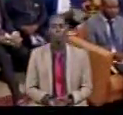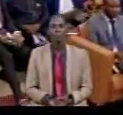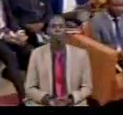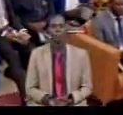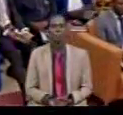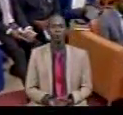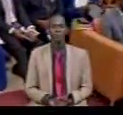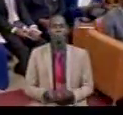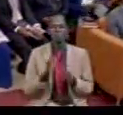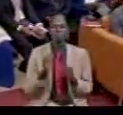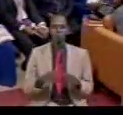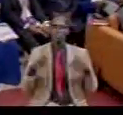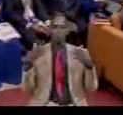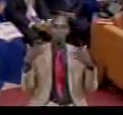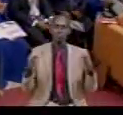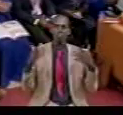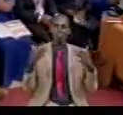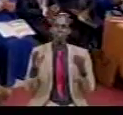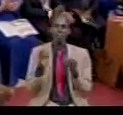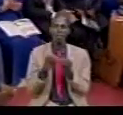You can do better than that.